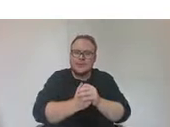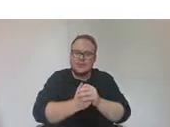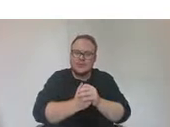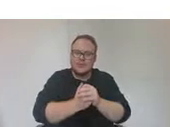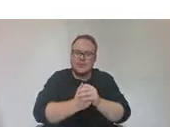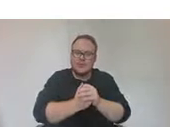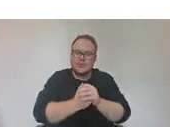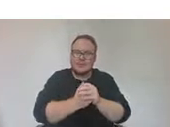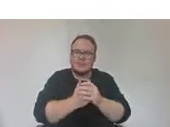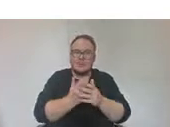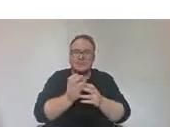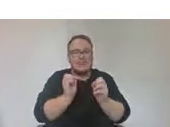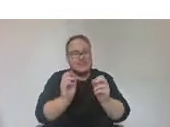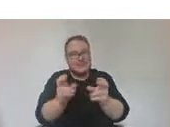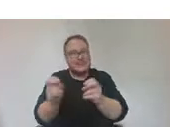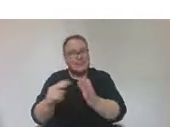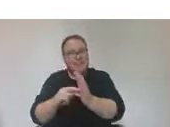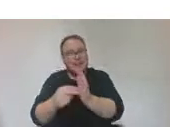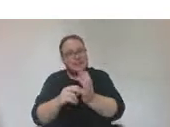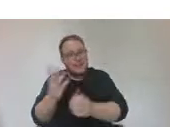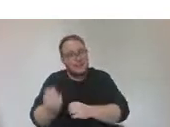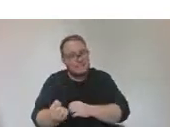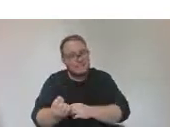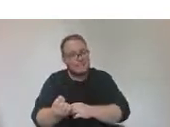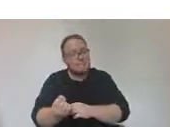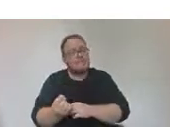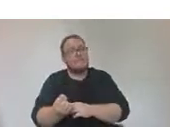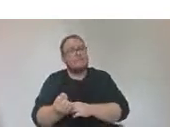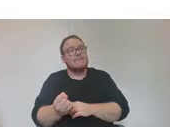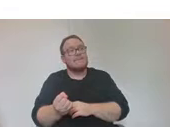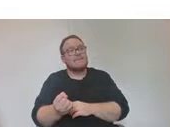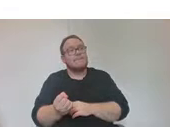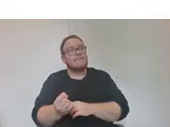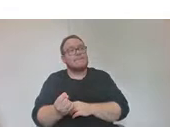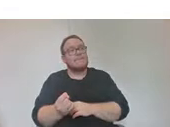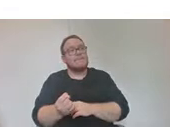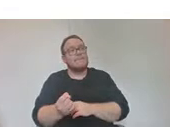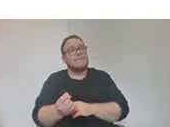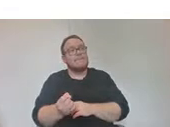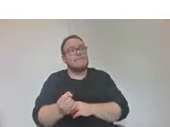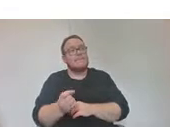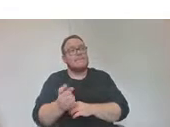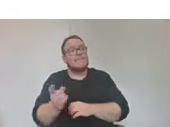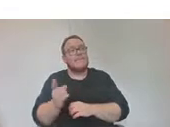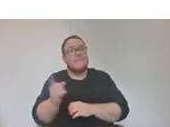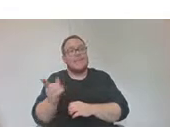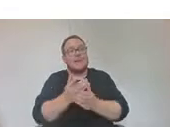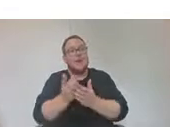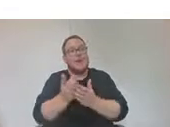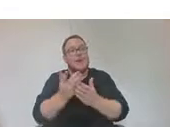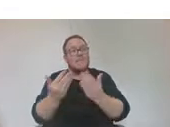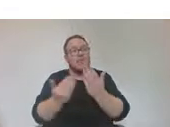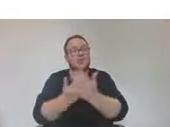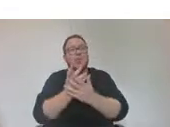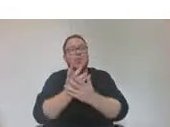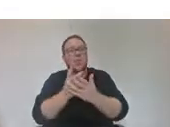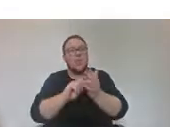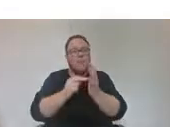system plan. There are system plans, and that's part of the new architecture for next year, and also our local